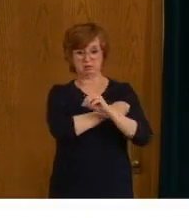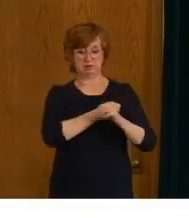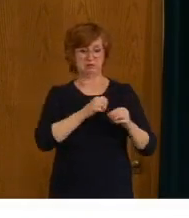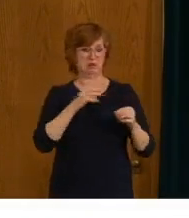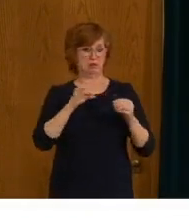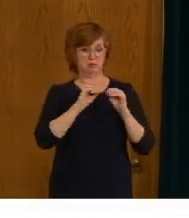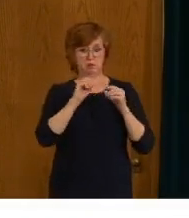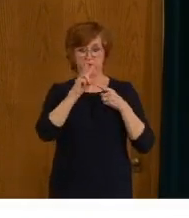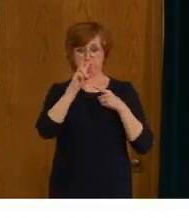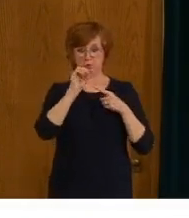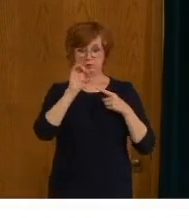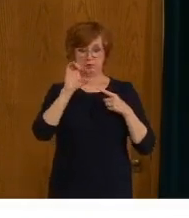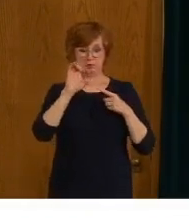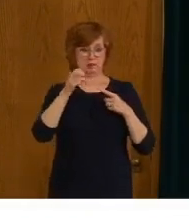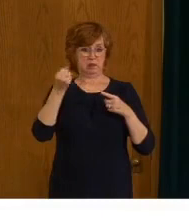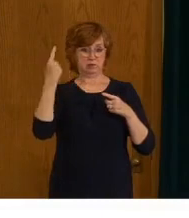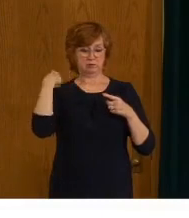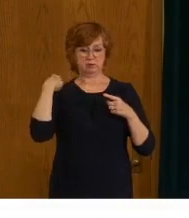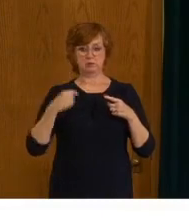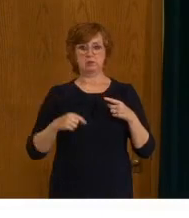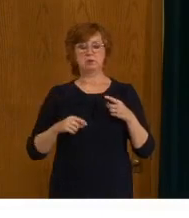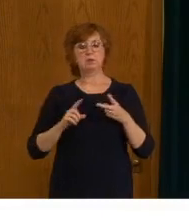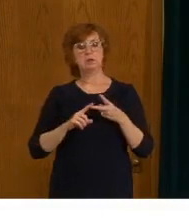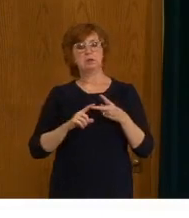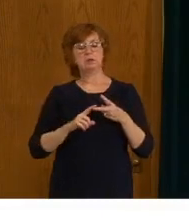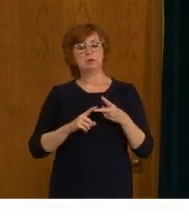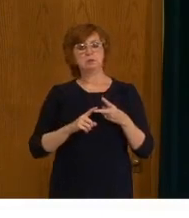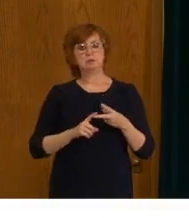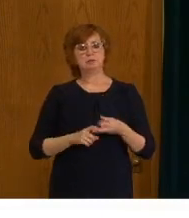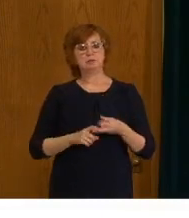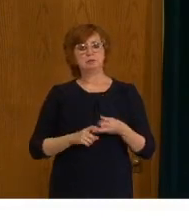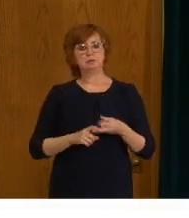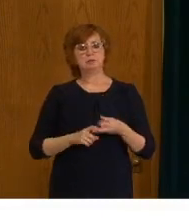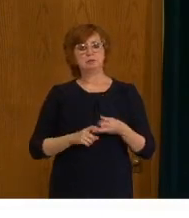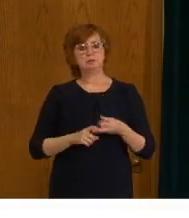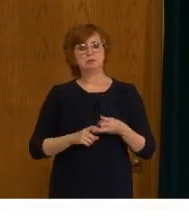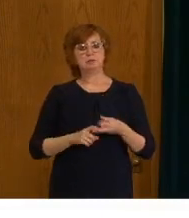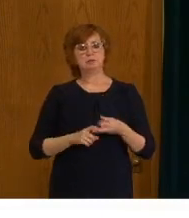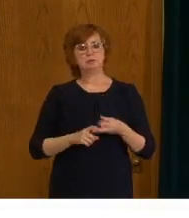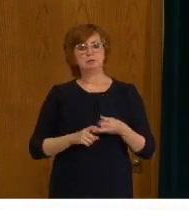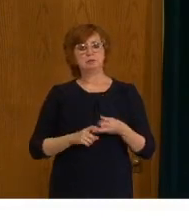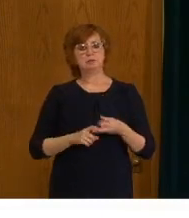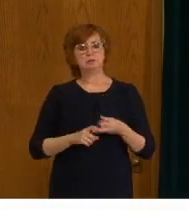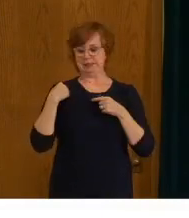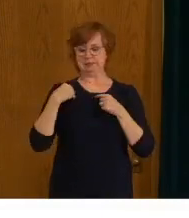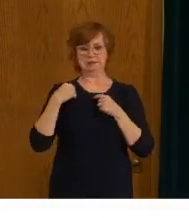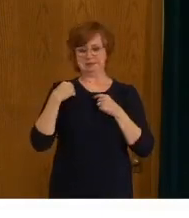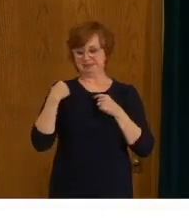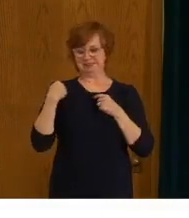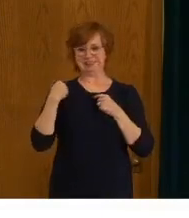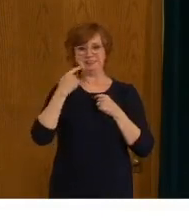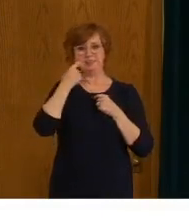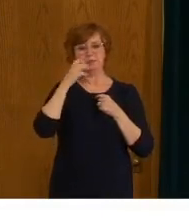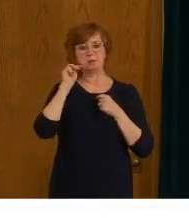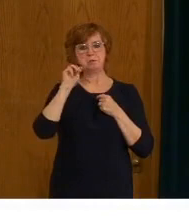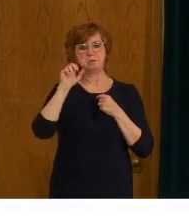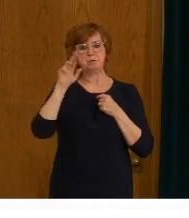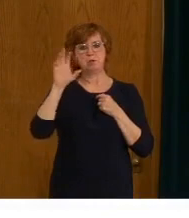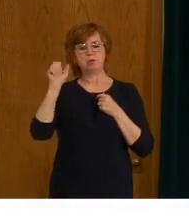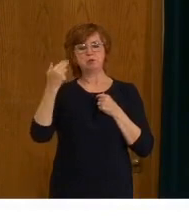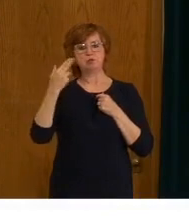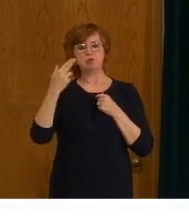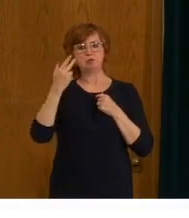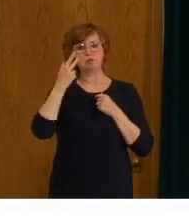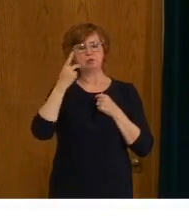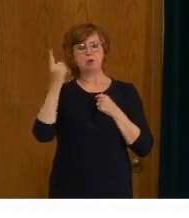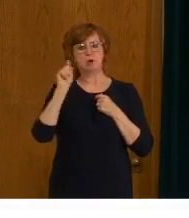of course, we saw, significant challenges in March with variants of concern, which were more transmissible. But by that